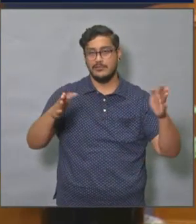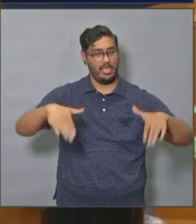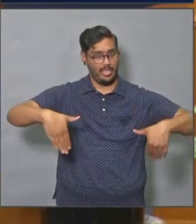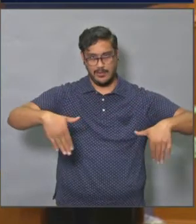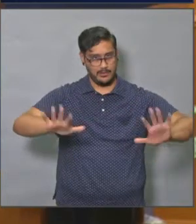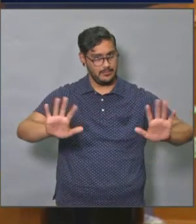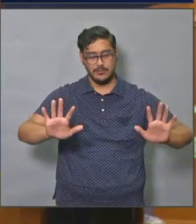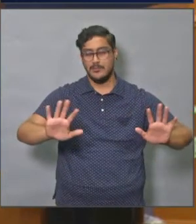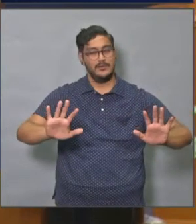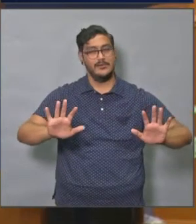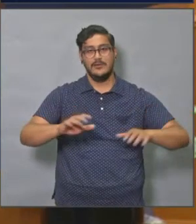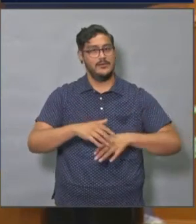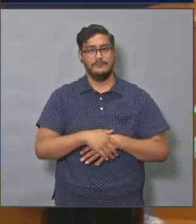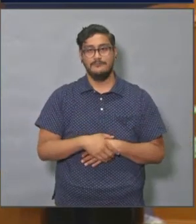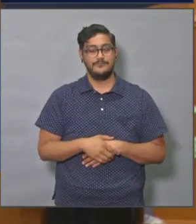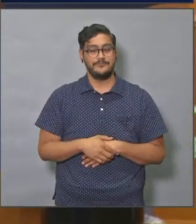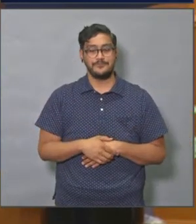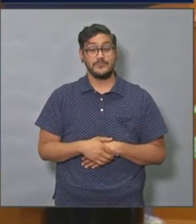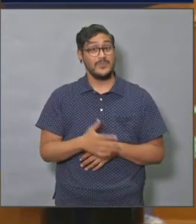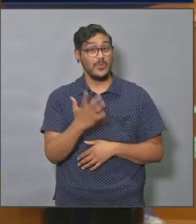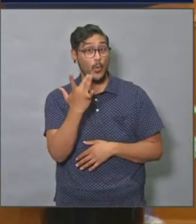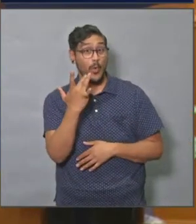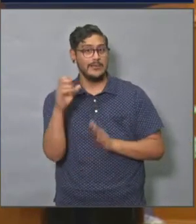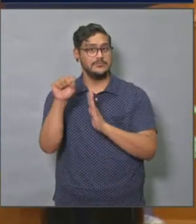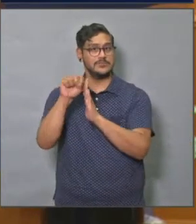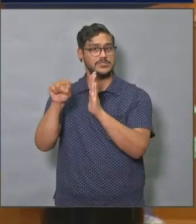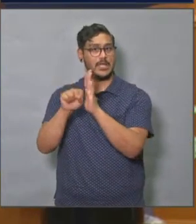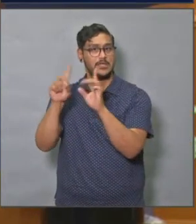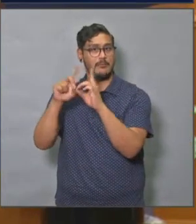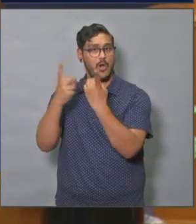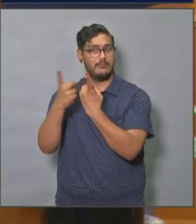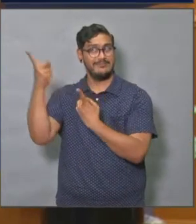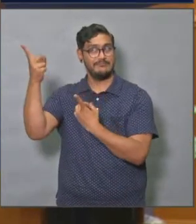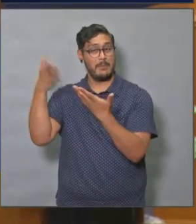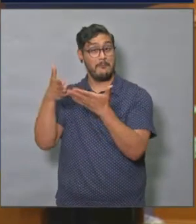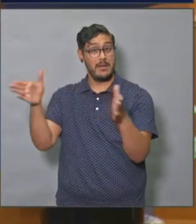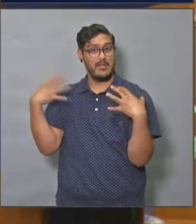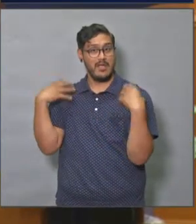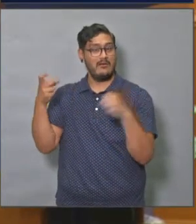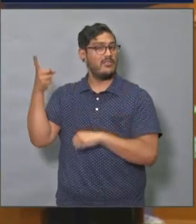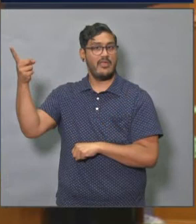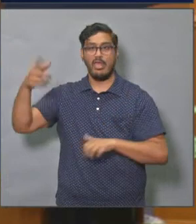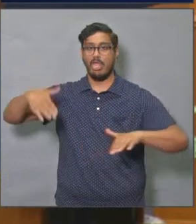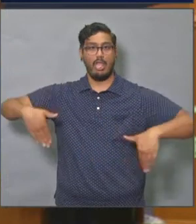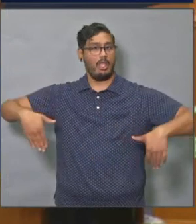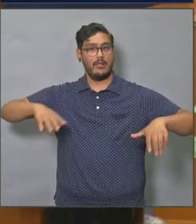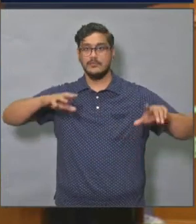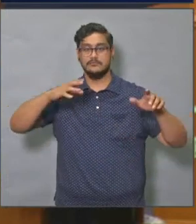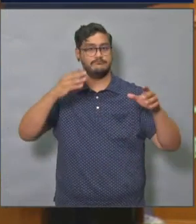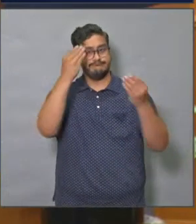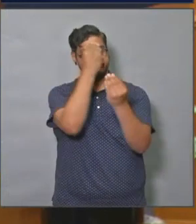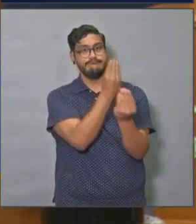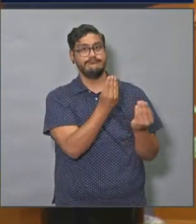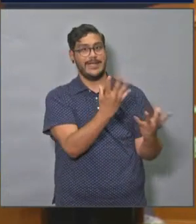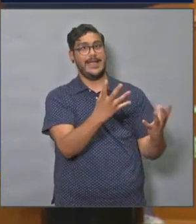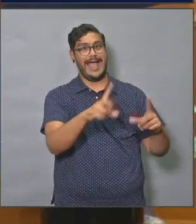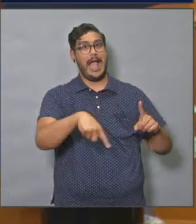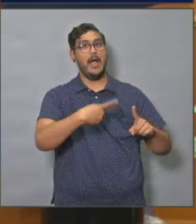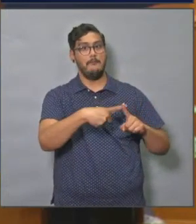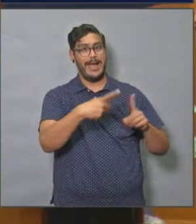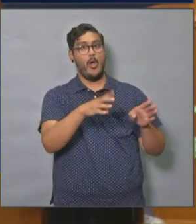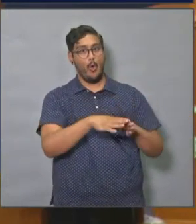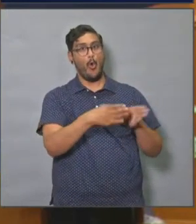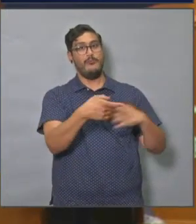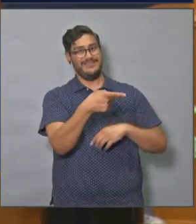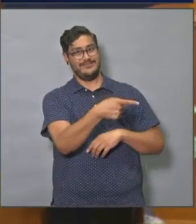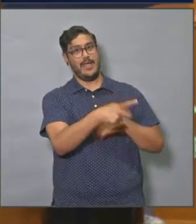state because the State Department of Public Health has not yet issued guidance that would allow variance counties to go ahead